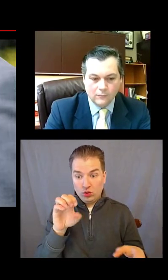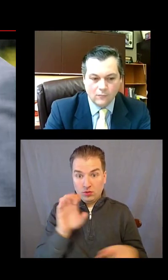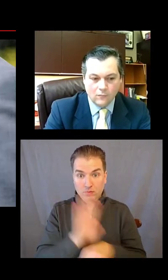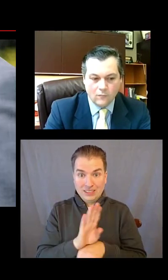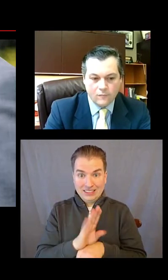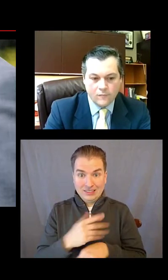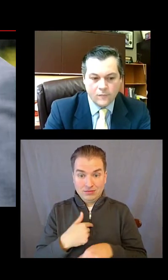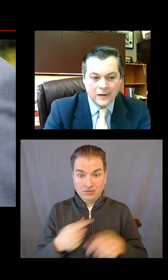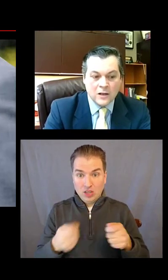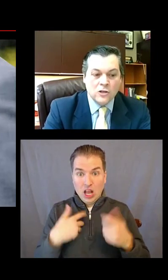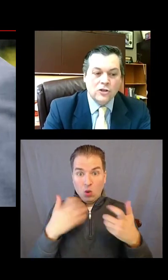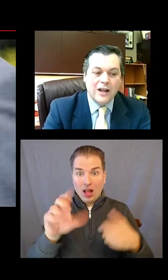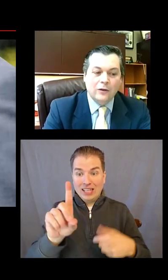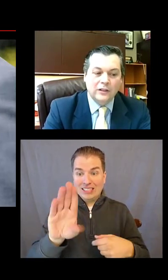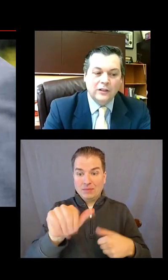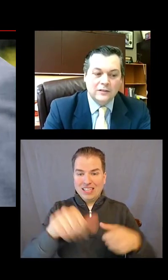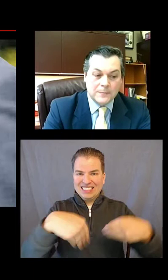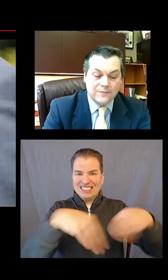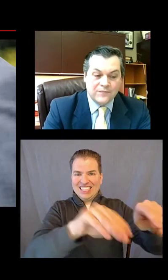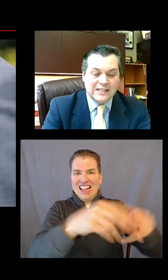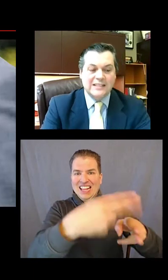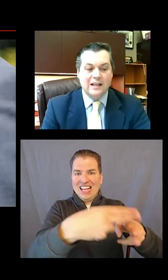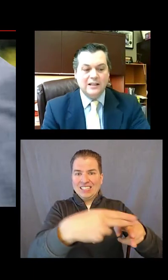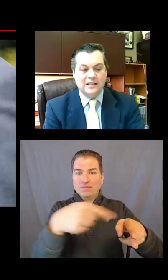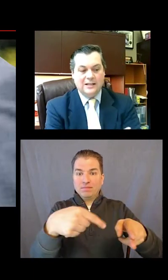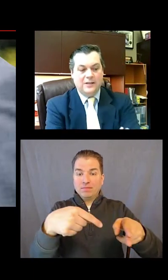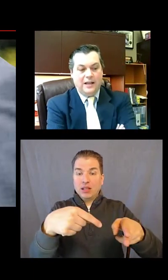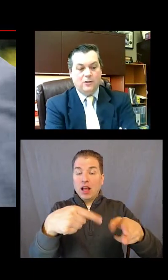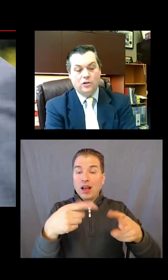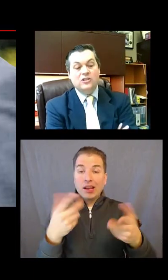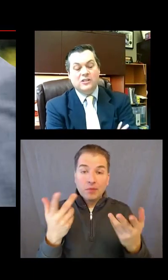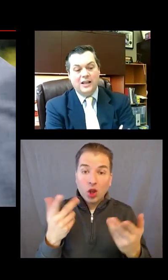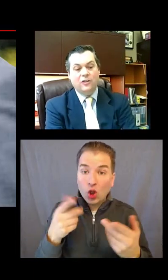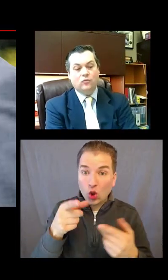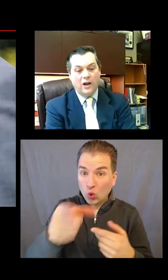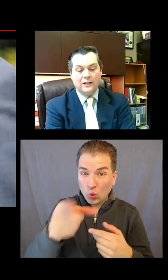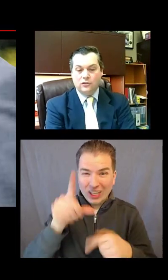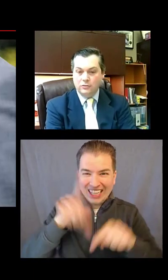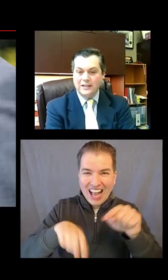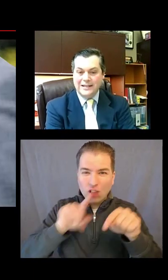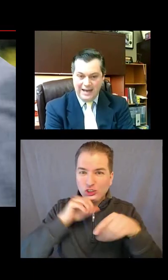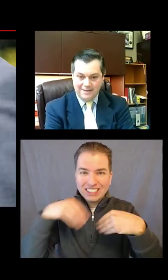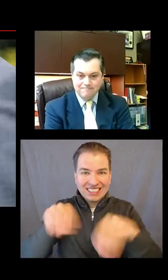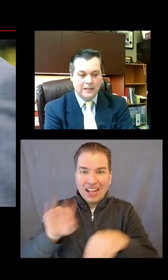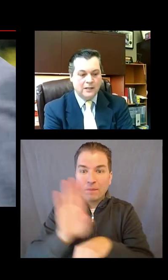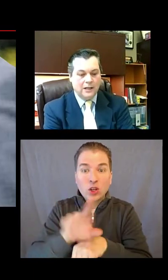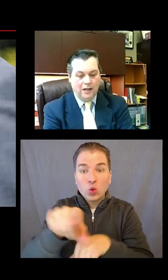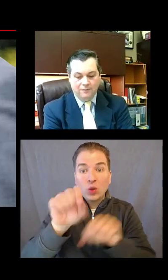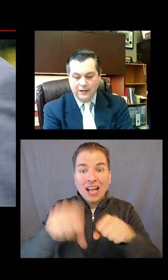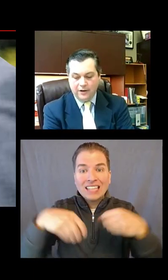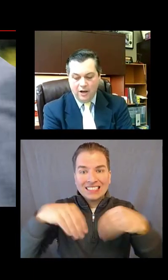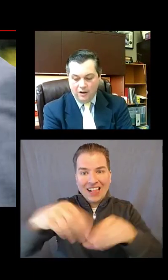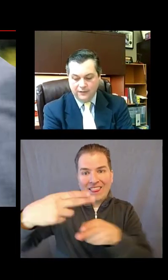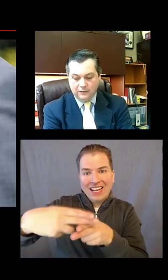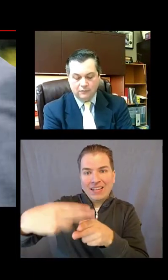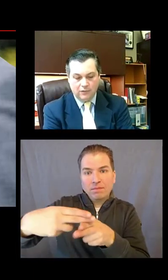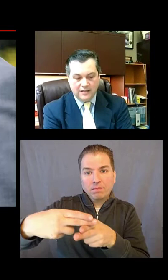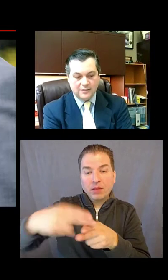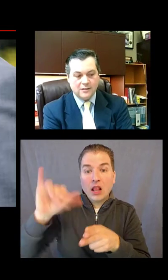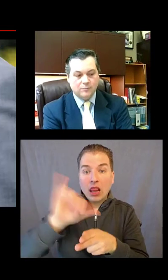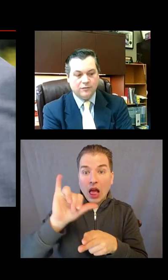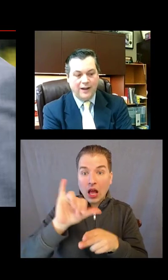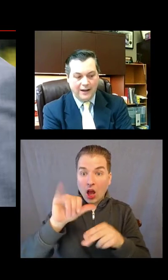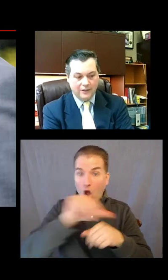the DBA? You're not really selling the DBA. You could sell the right to the name. Very